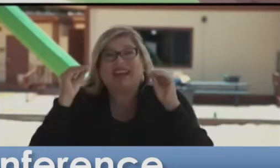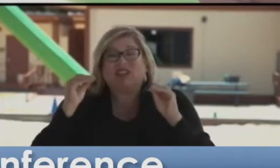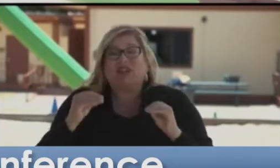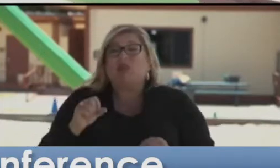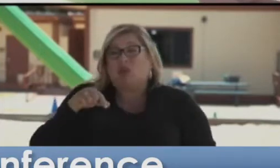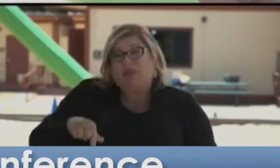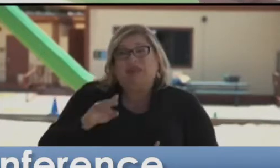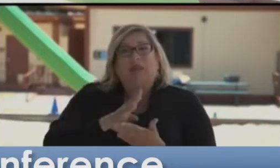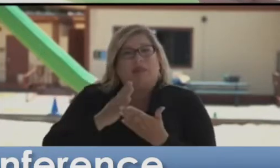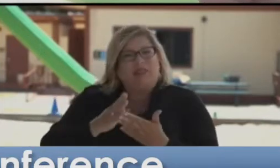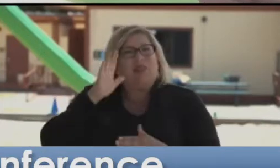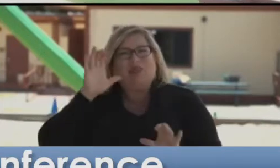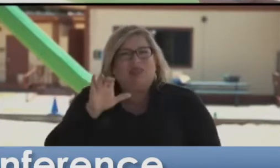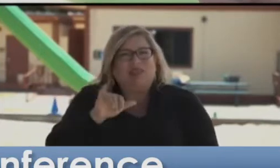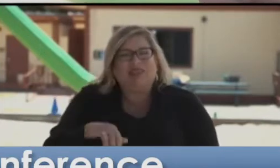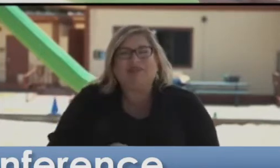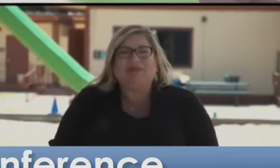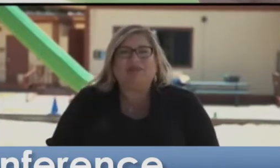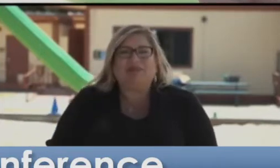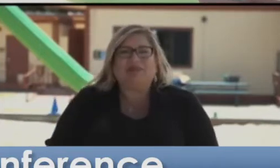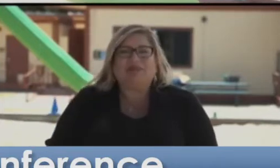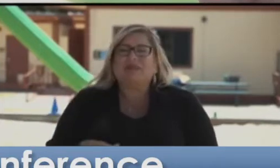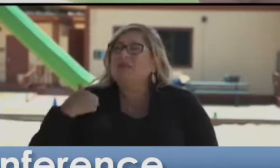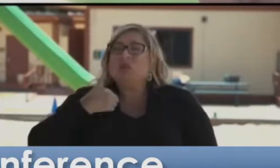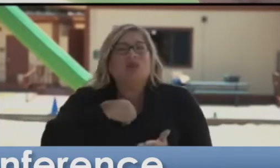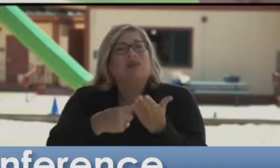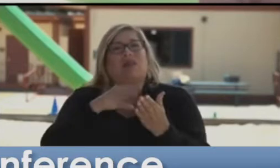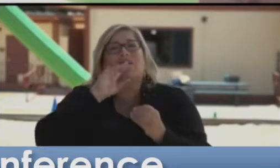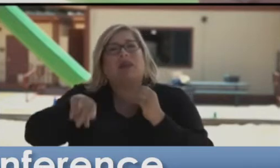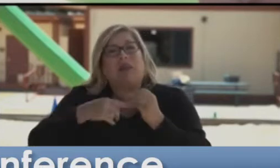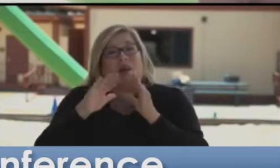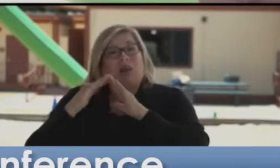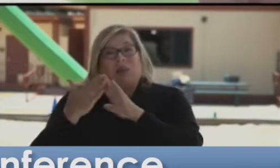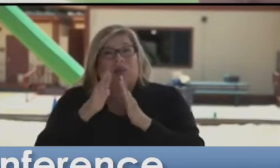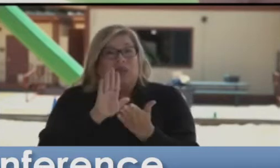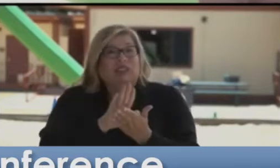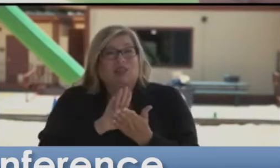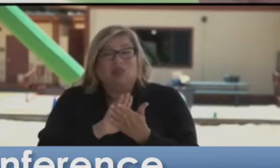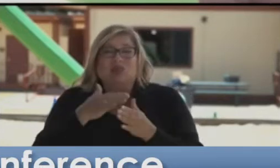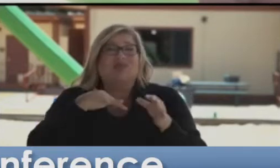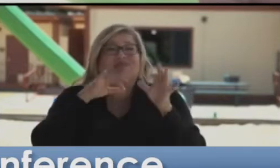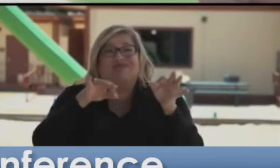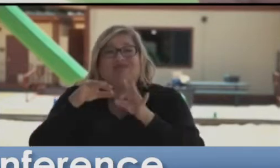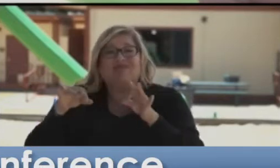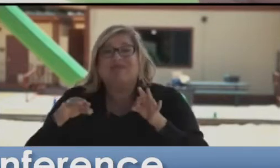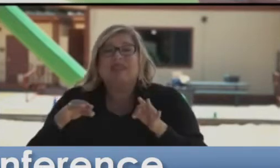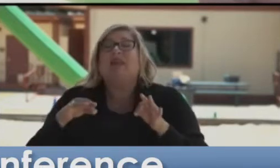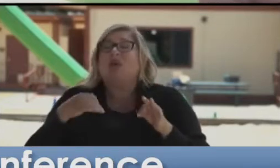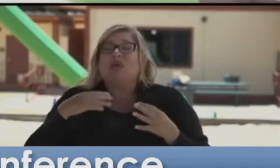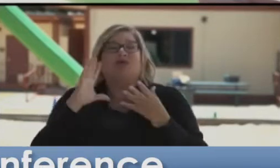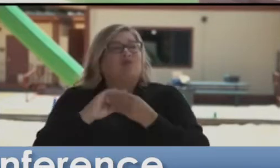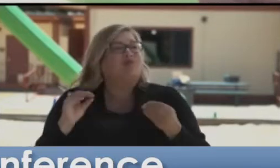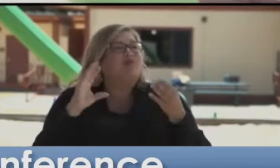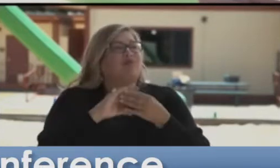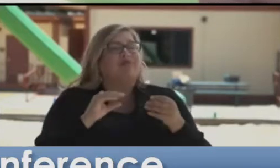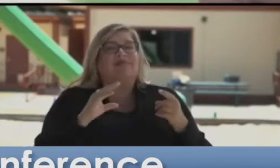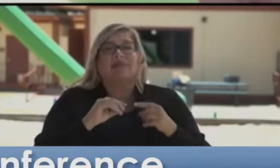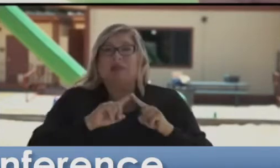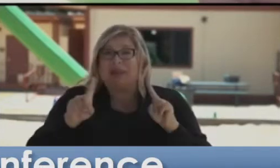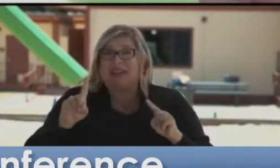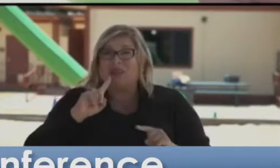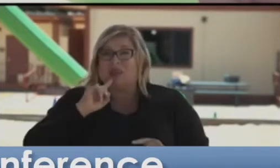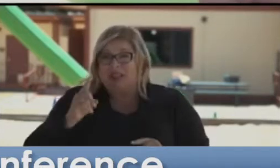budget commits to do. We've talked a lot about community schools over the years, but we haven't followed up with